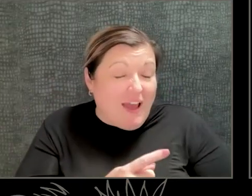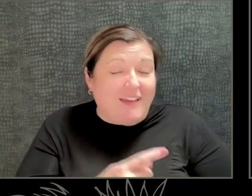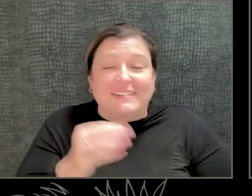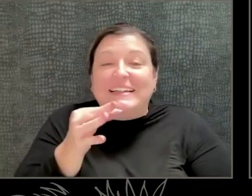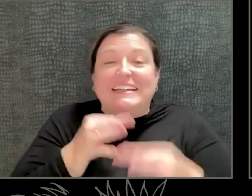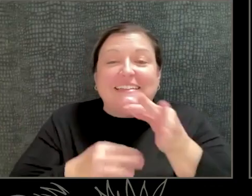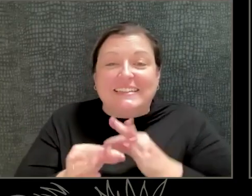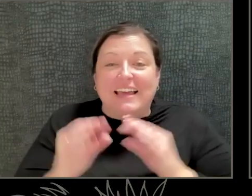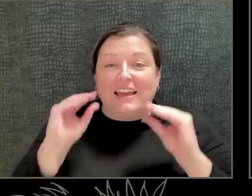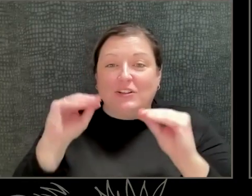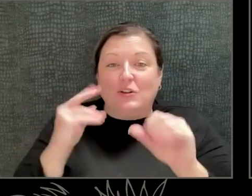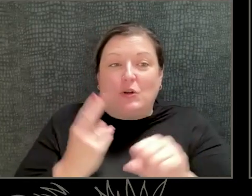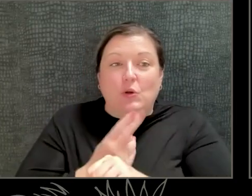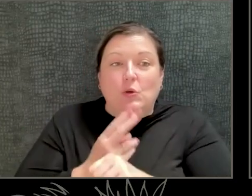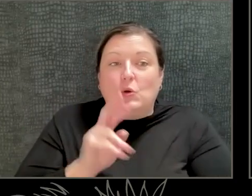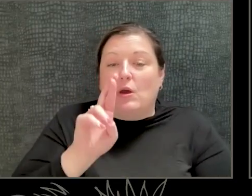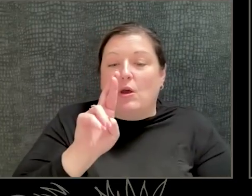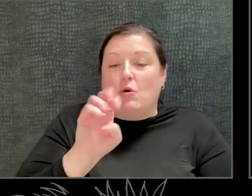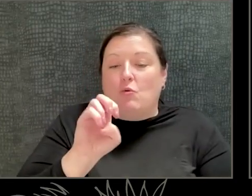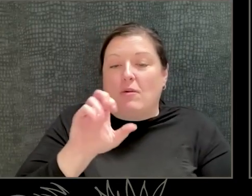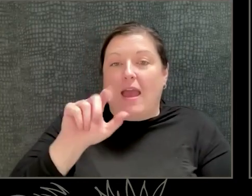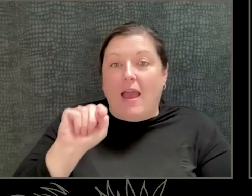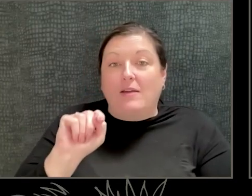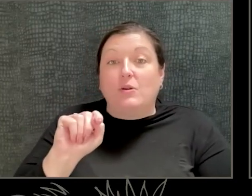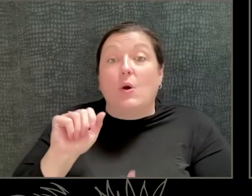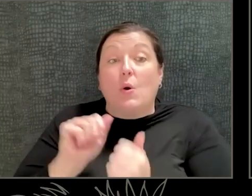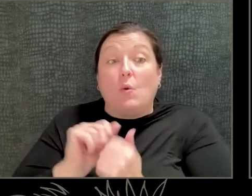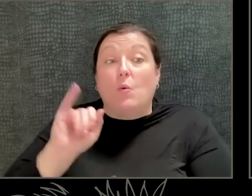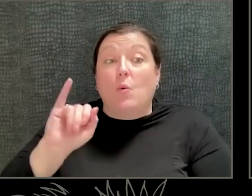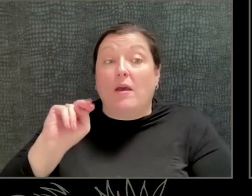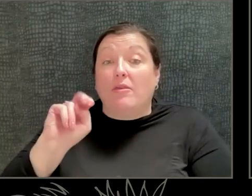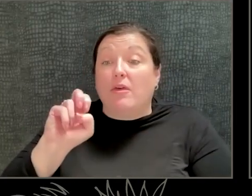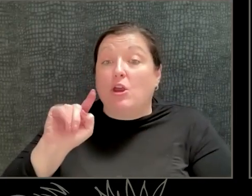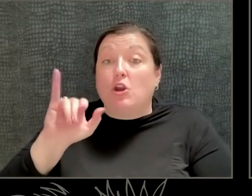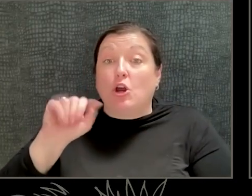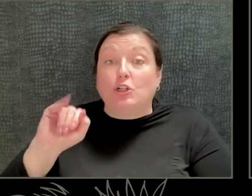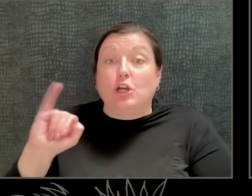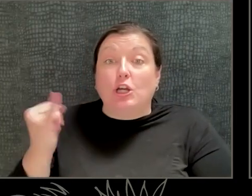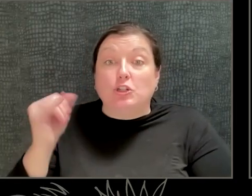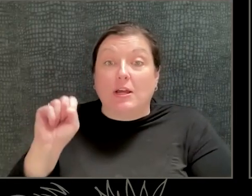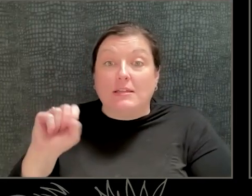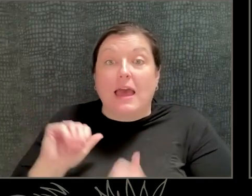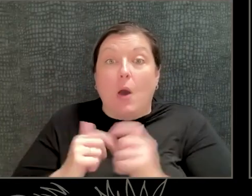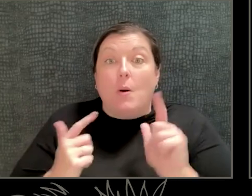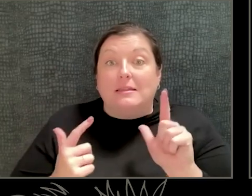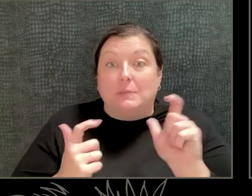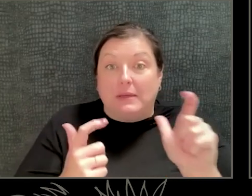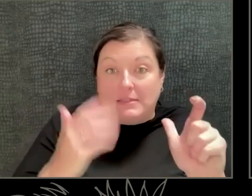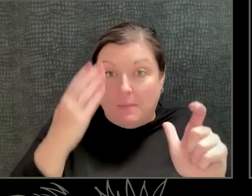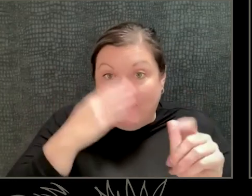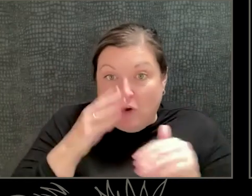you about using React with Inertia.js and how that can speed up front-end development.